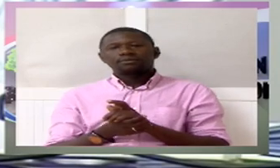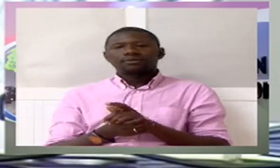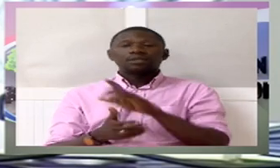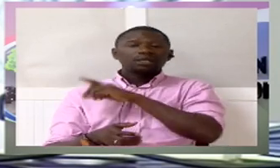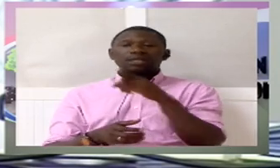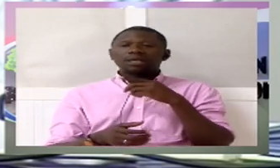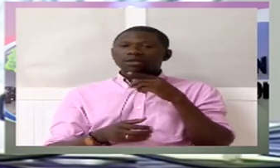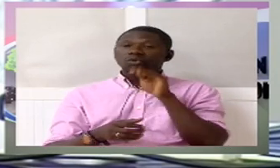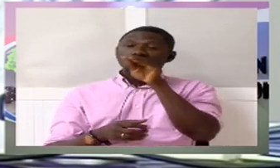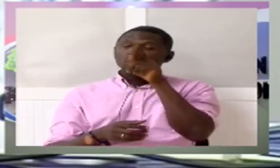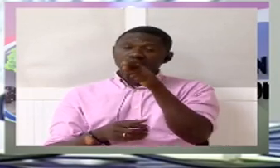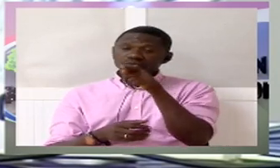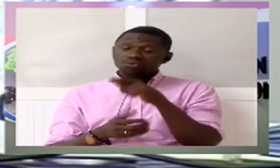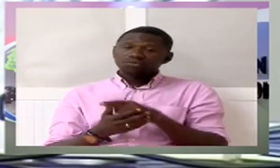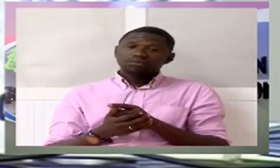ever call you?